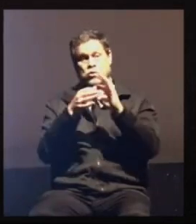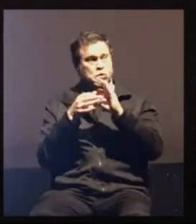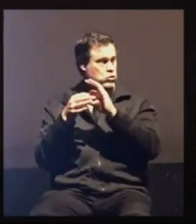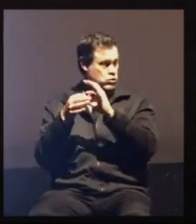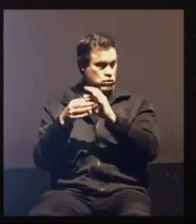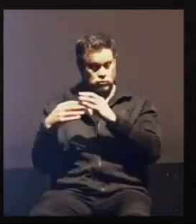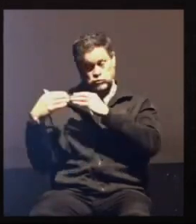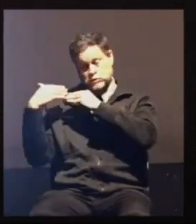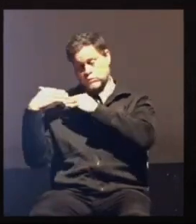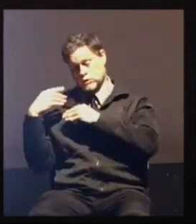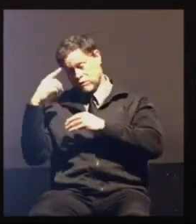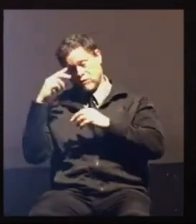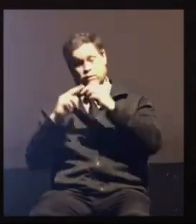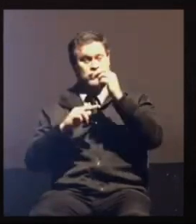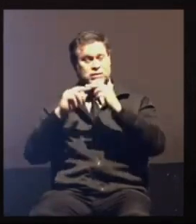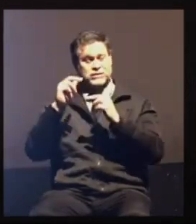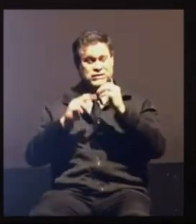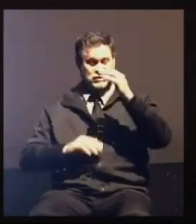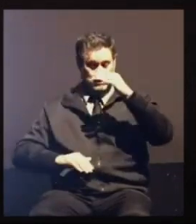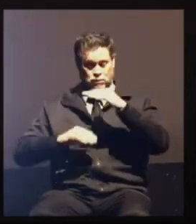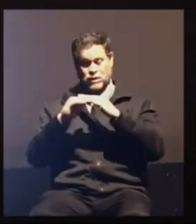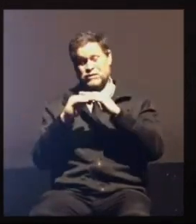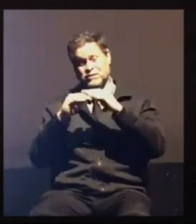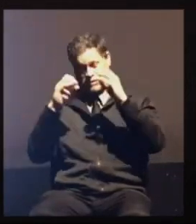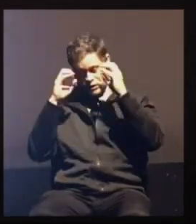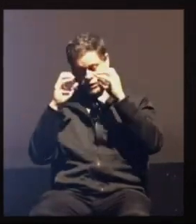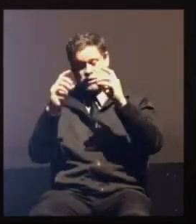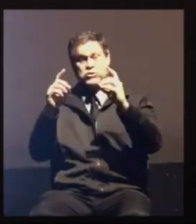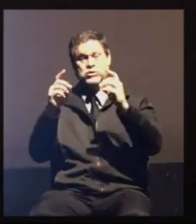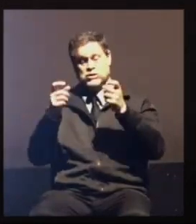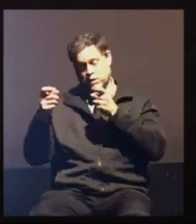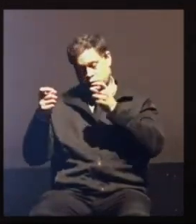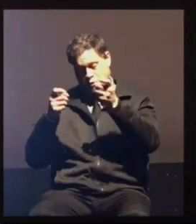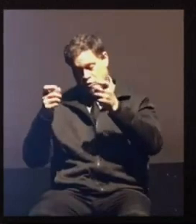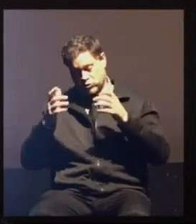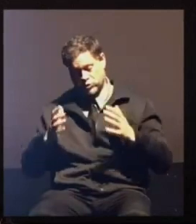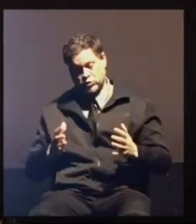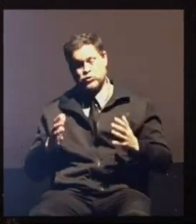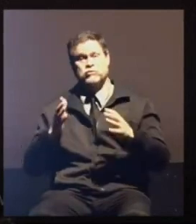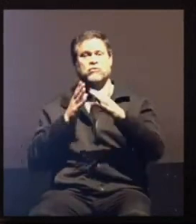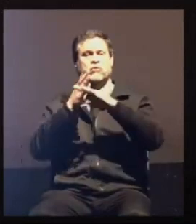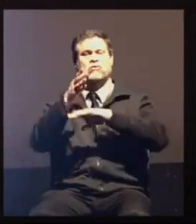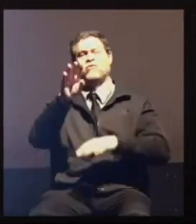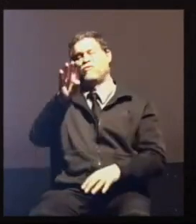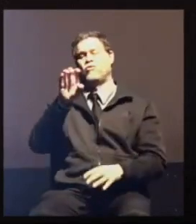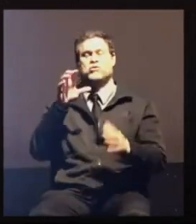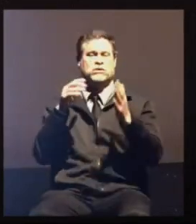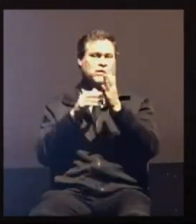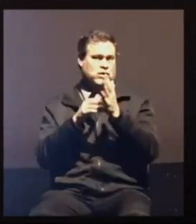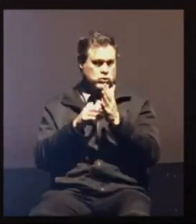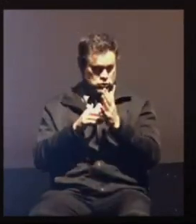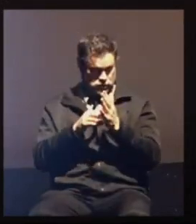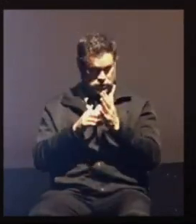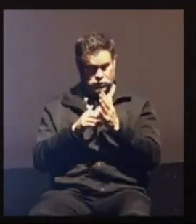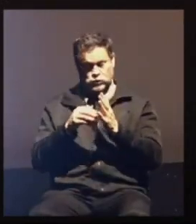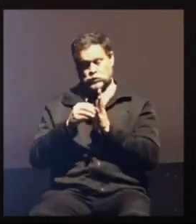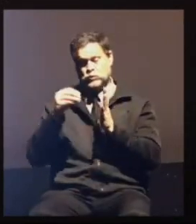I'm responsible for building the capacity of educators and administrators for over 400,000